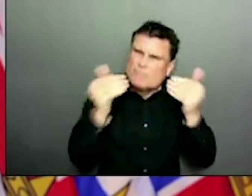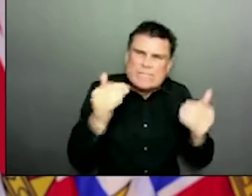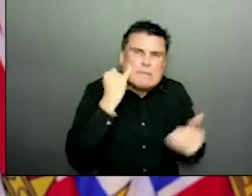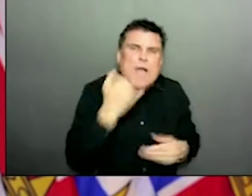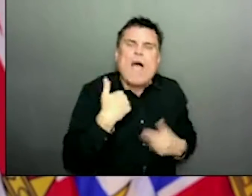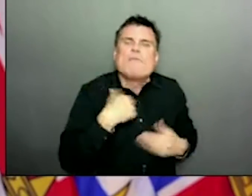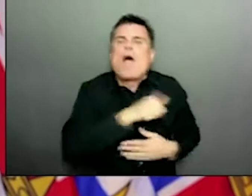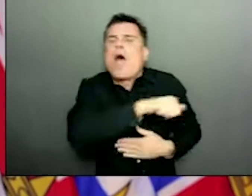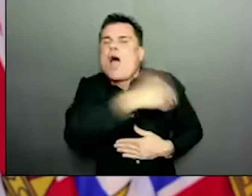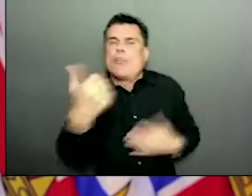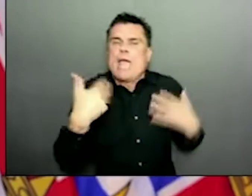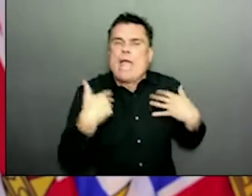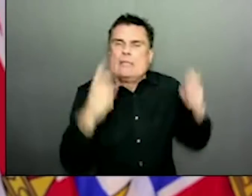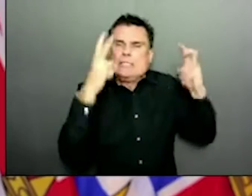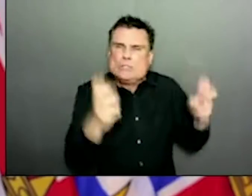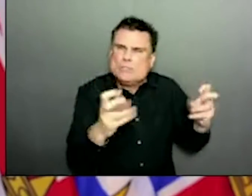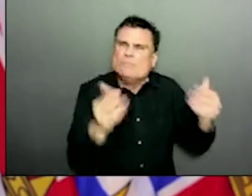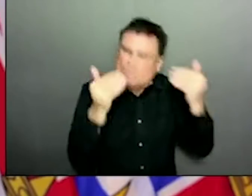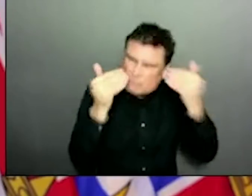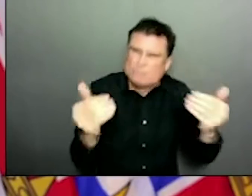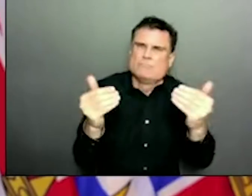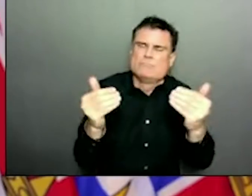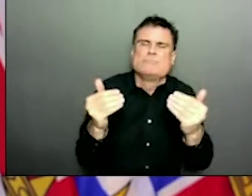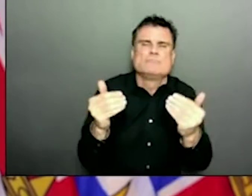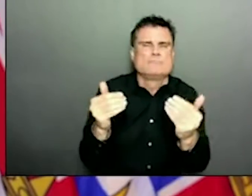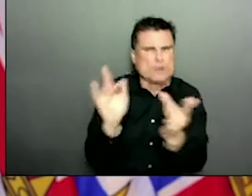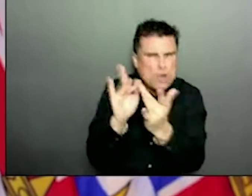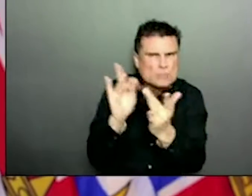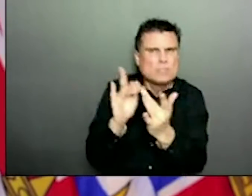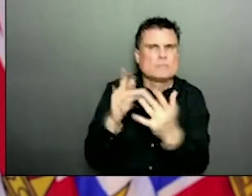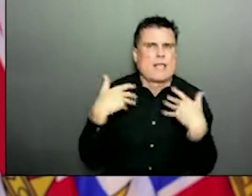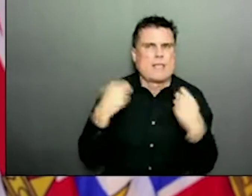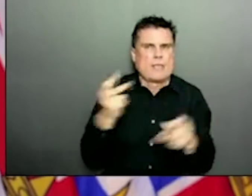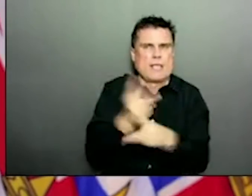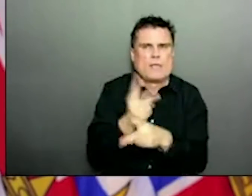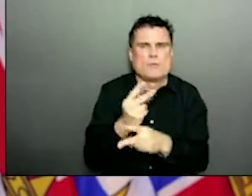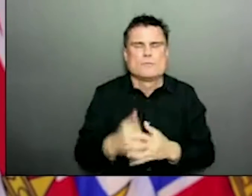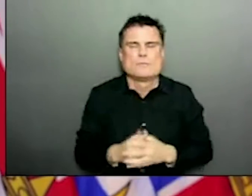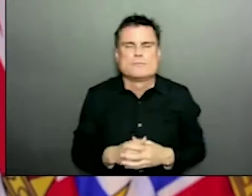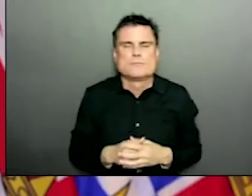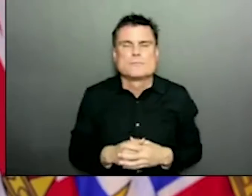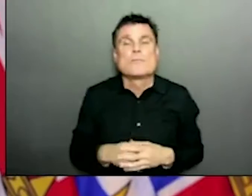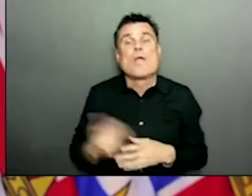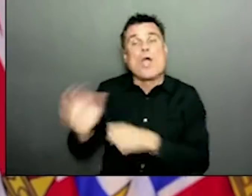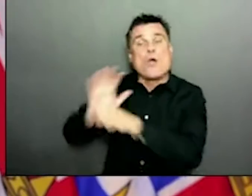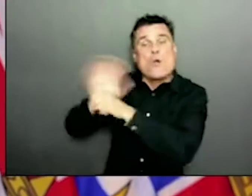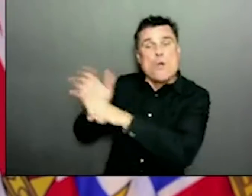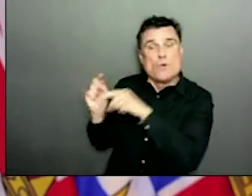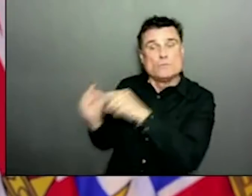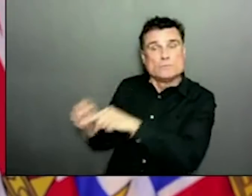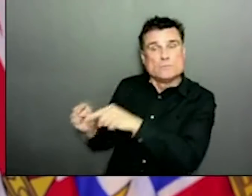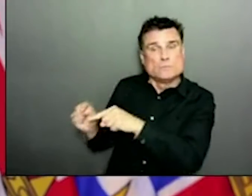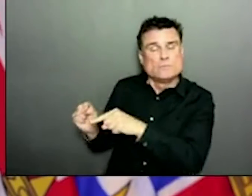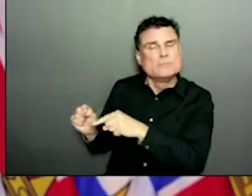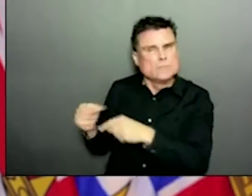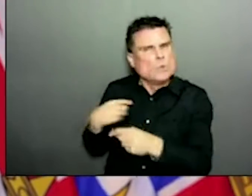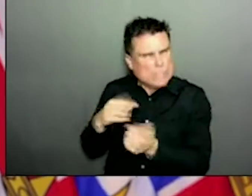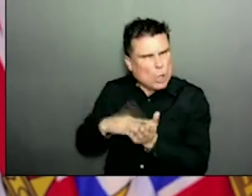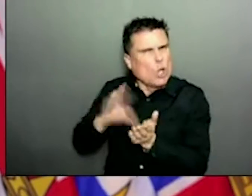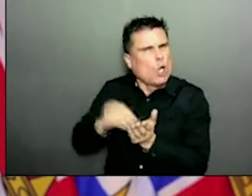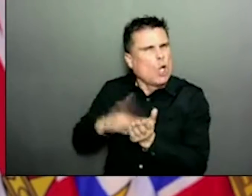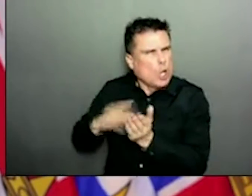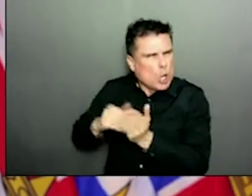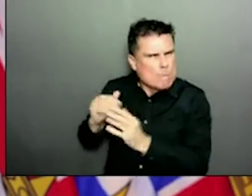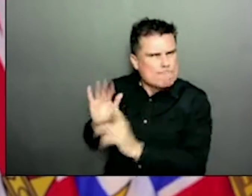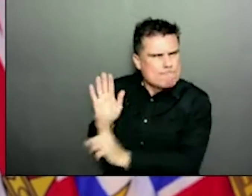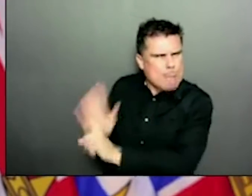COVID-19 and learn more about the virus and how it is affecting people, and we learn more about the tests and